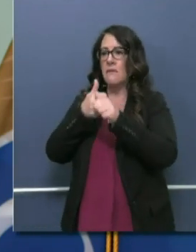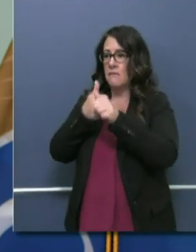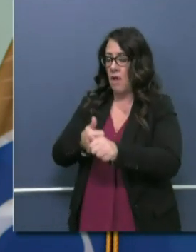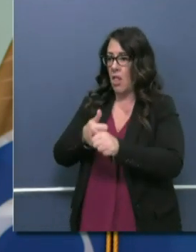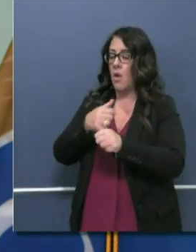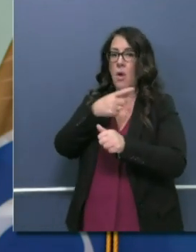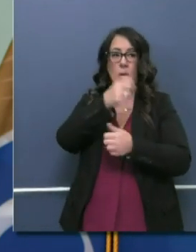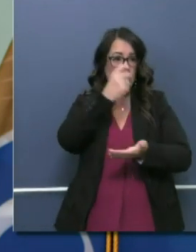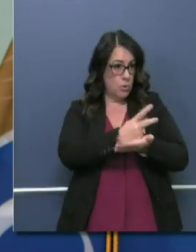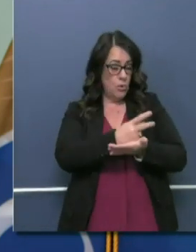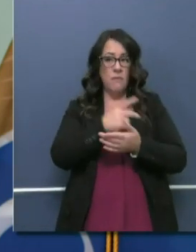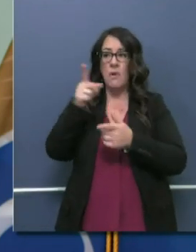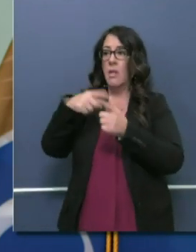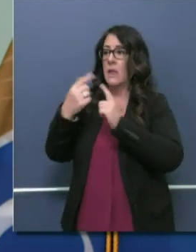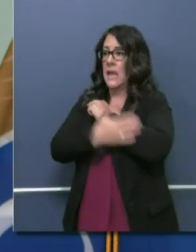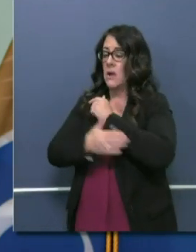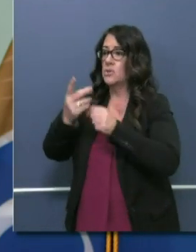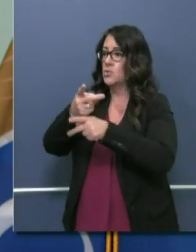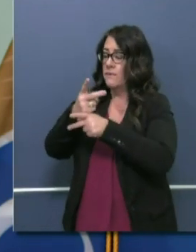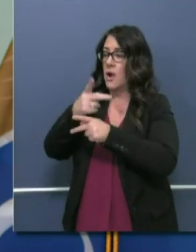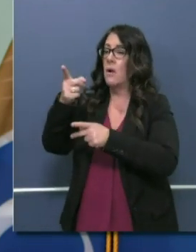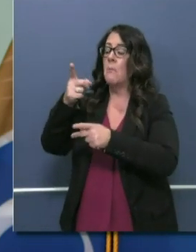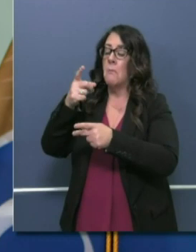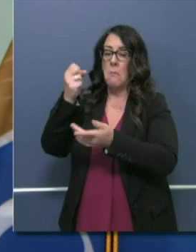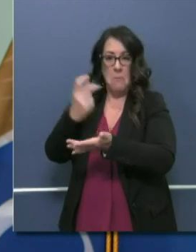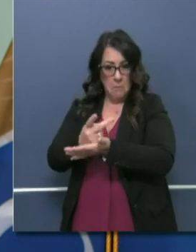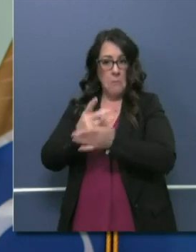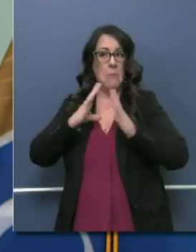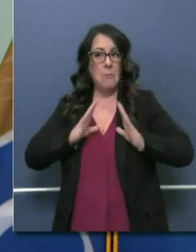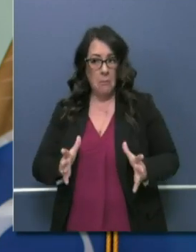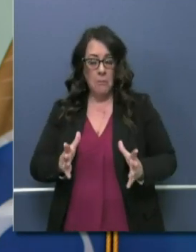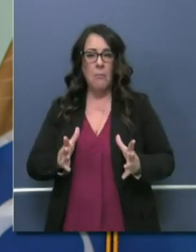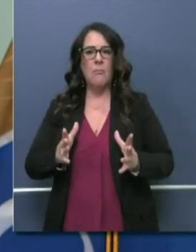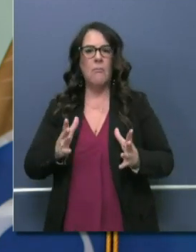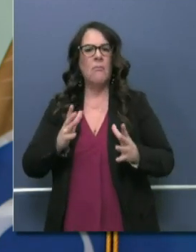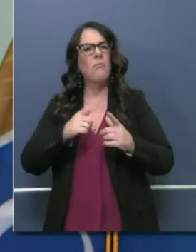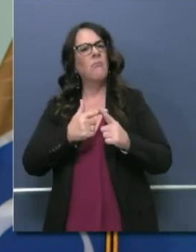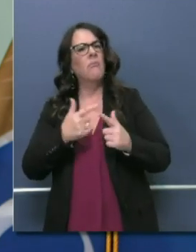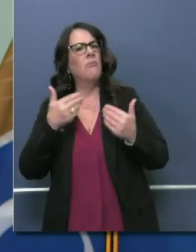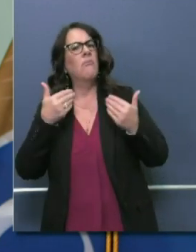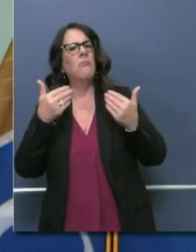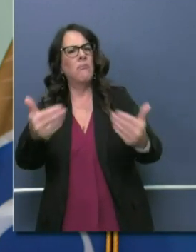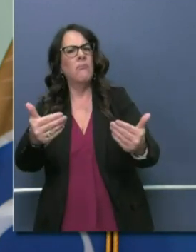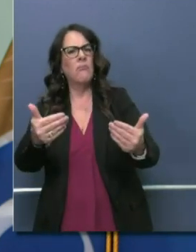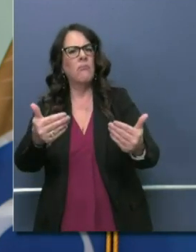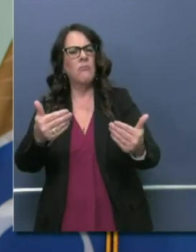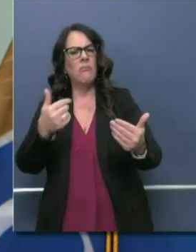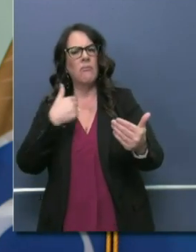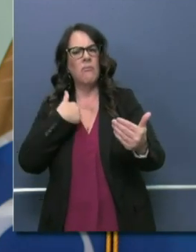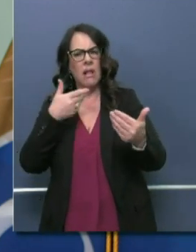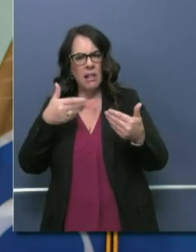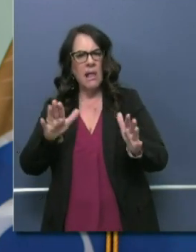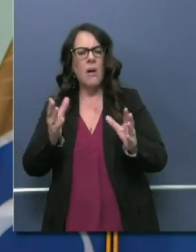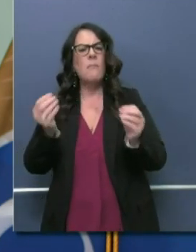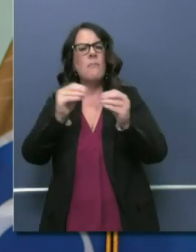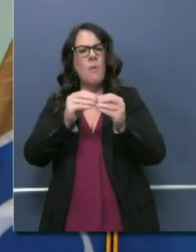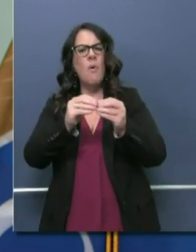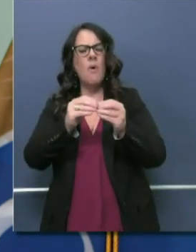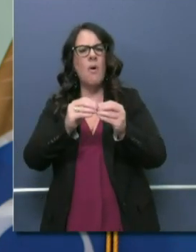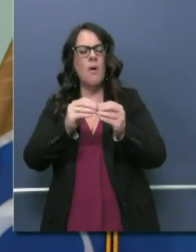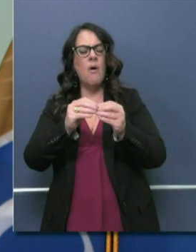health official and the county supervisor, we will allow additional movement